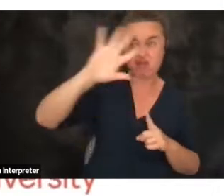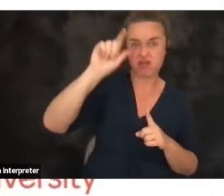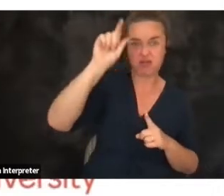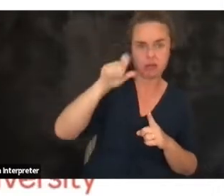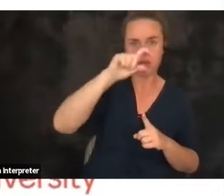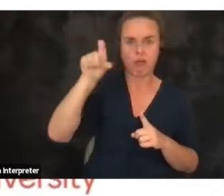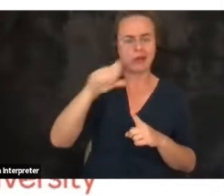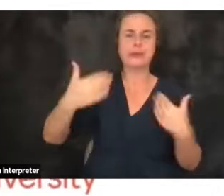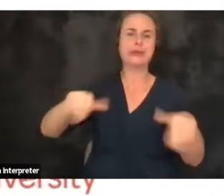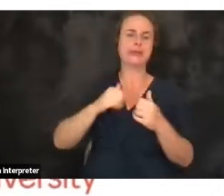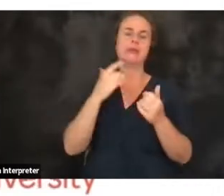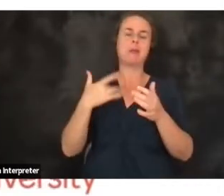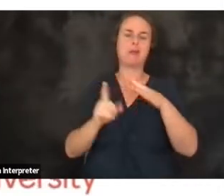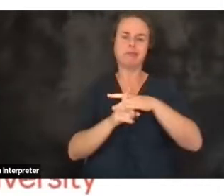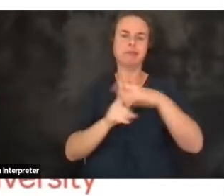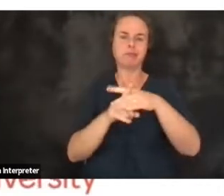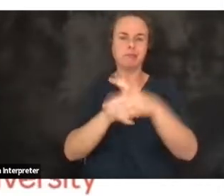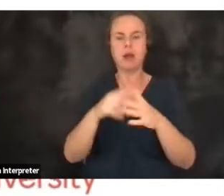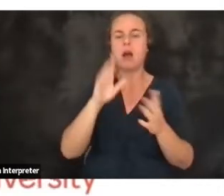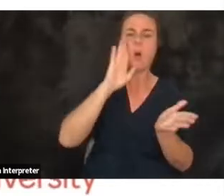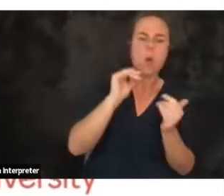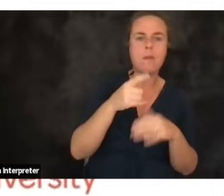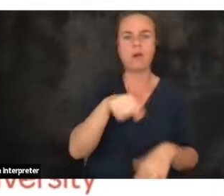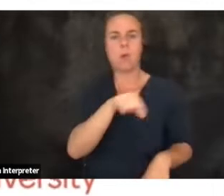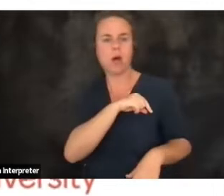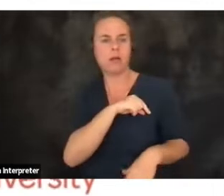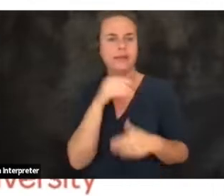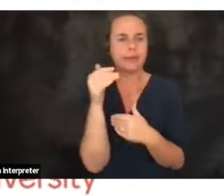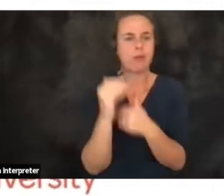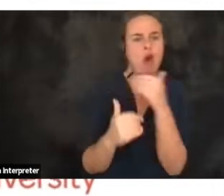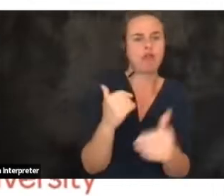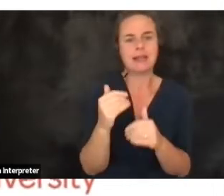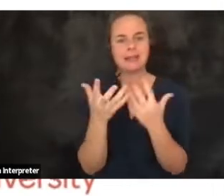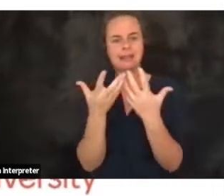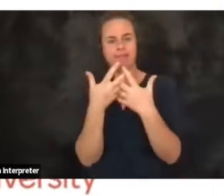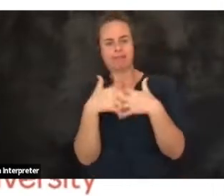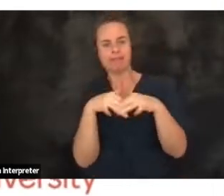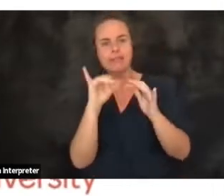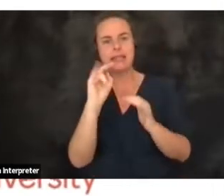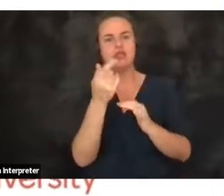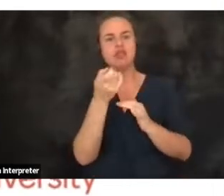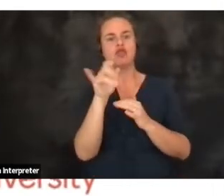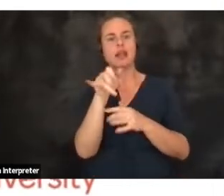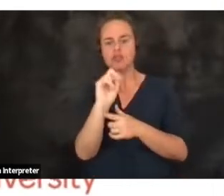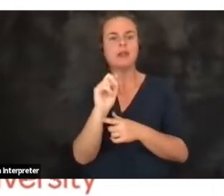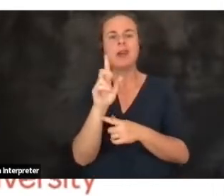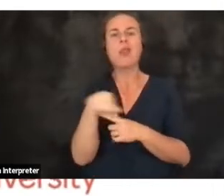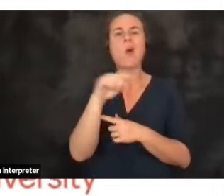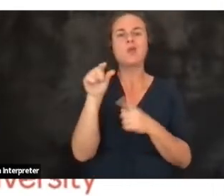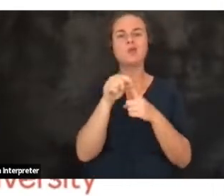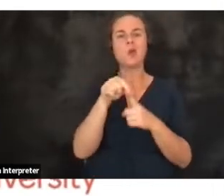quality, progress, integration. So all of these words that really reflect what I feel is a